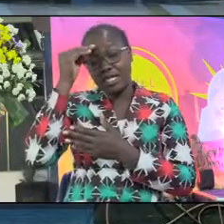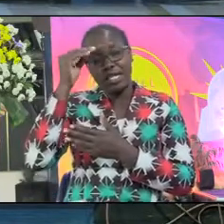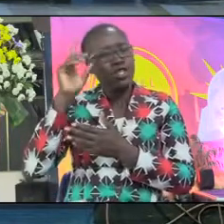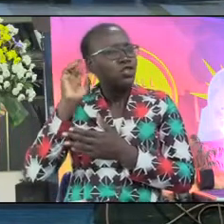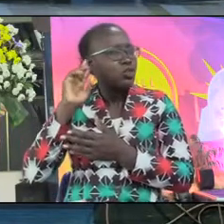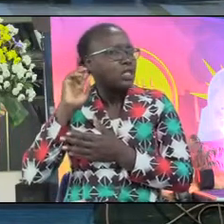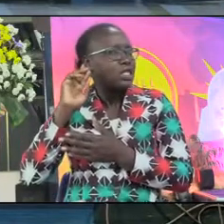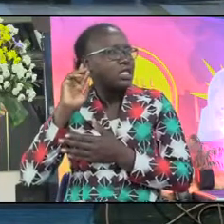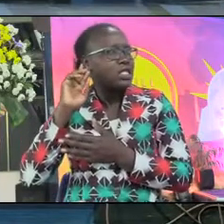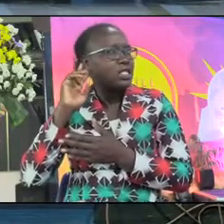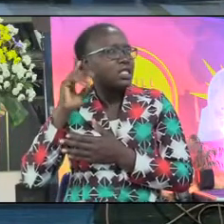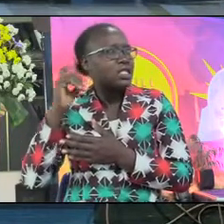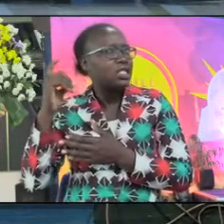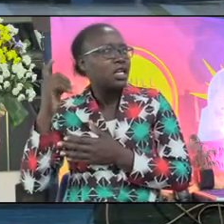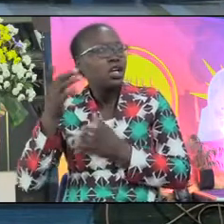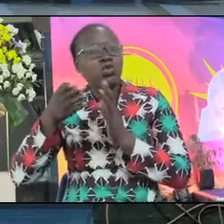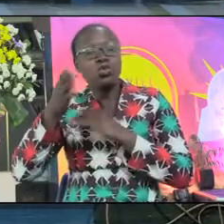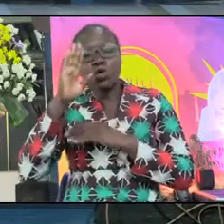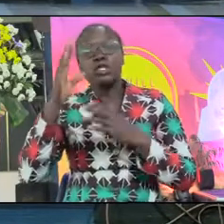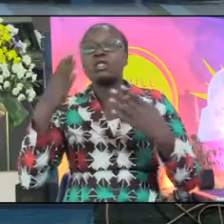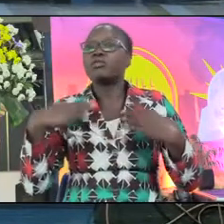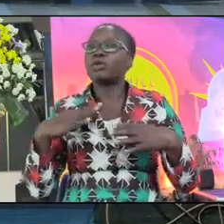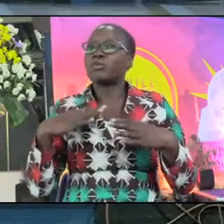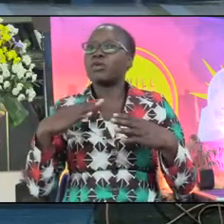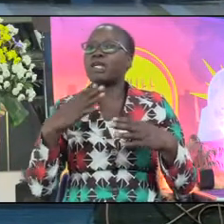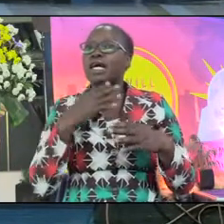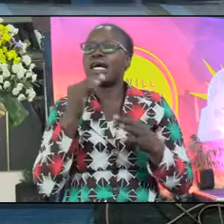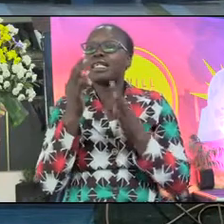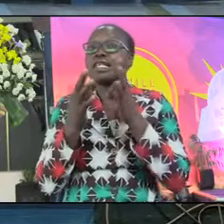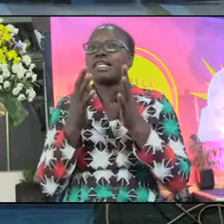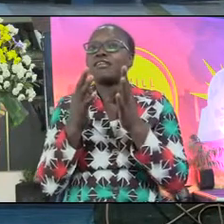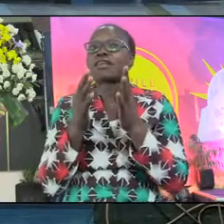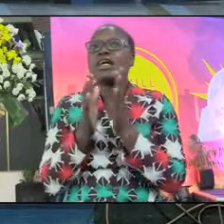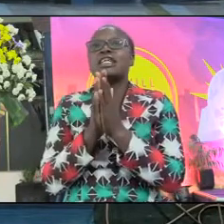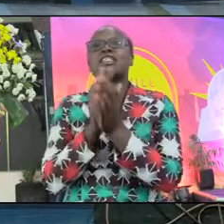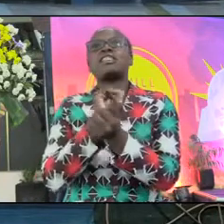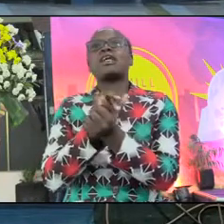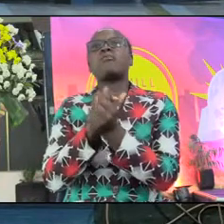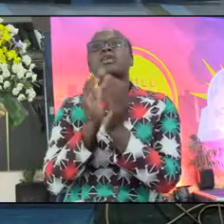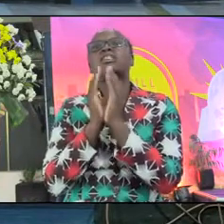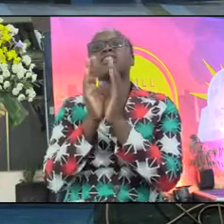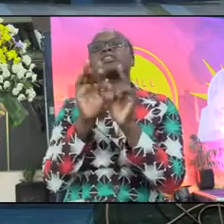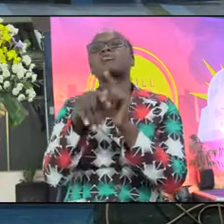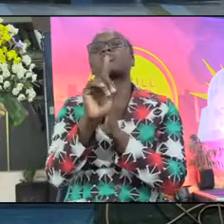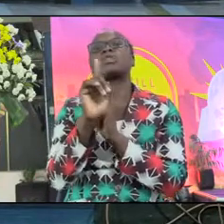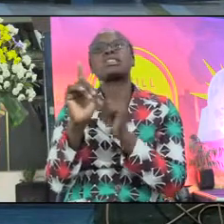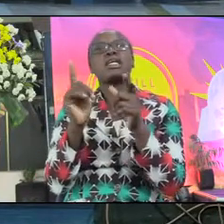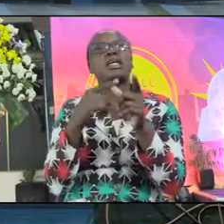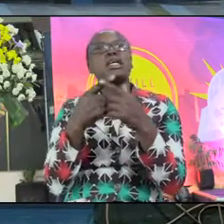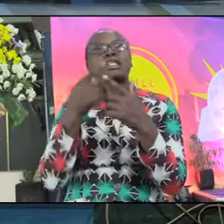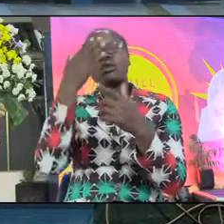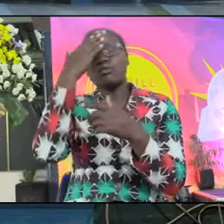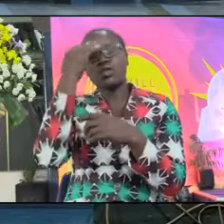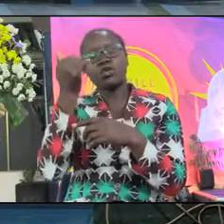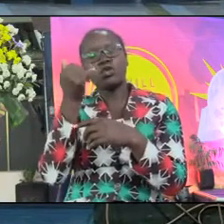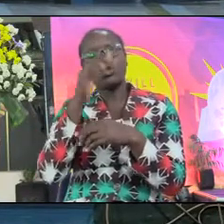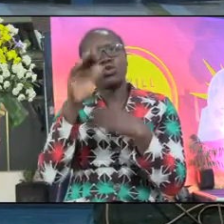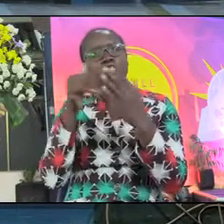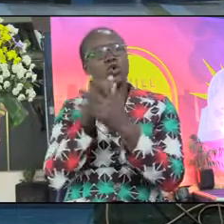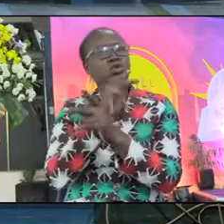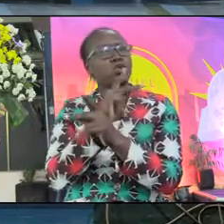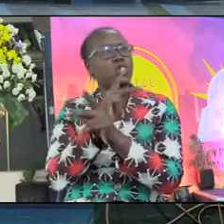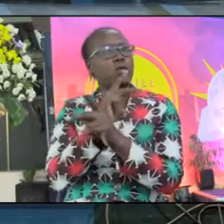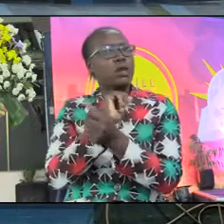to listen to godly people. And if there's a Paul on your ship, because you ought to